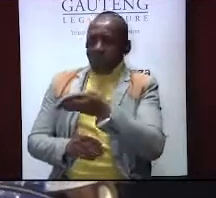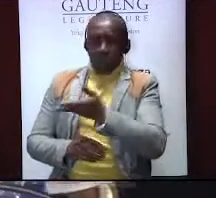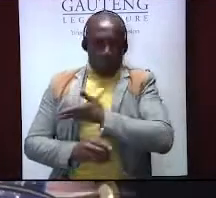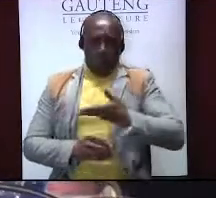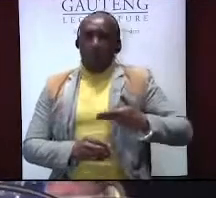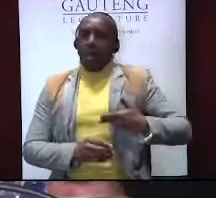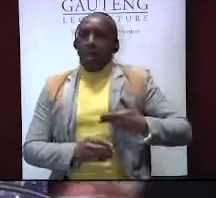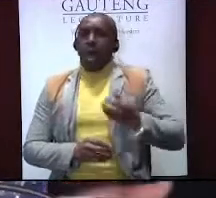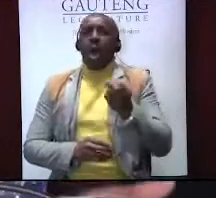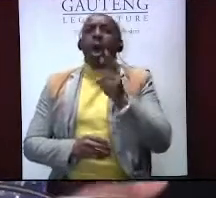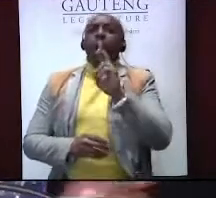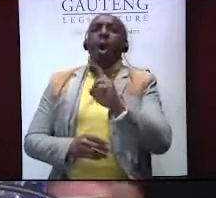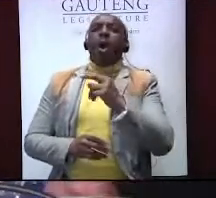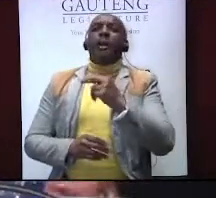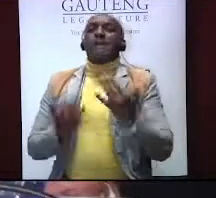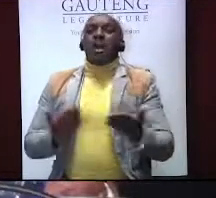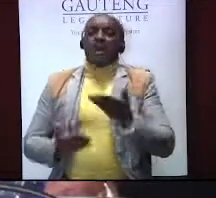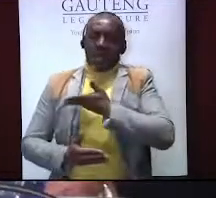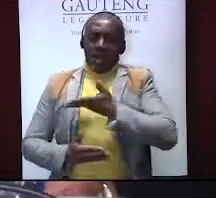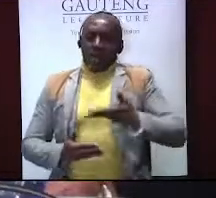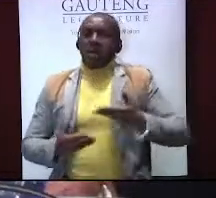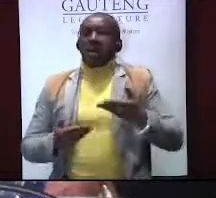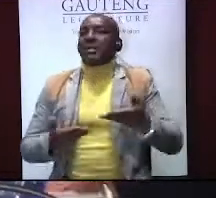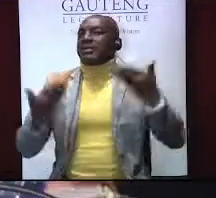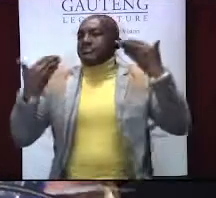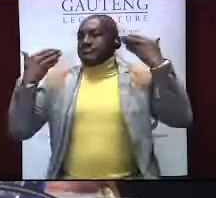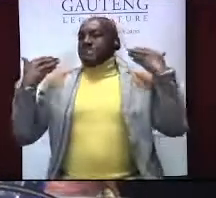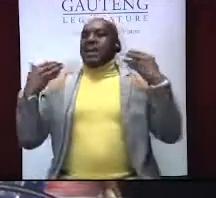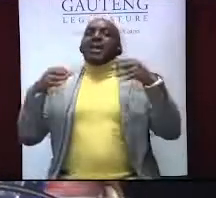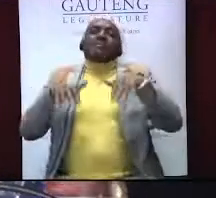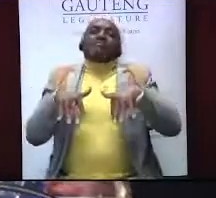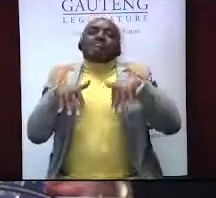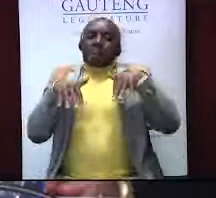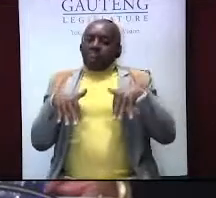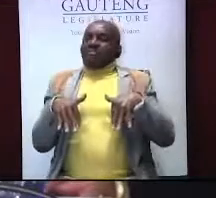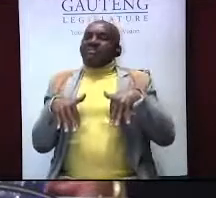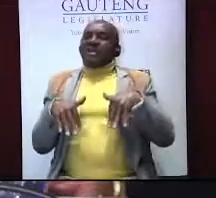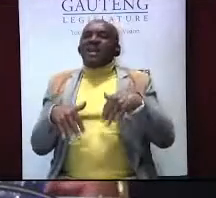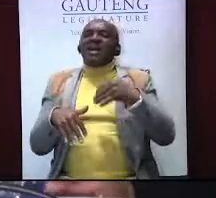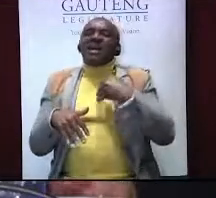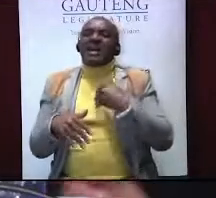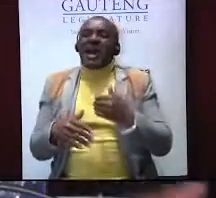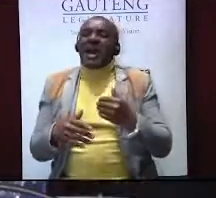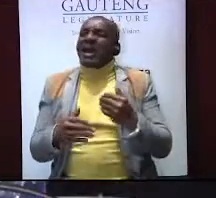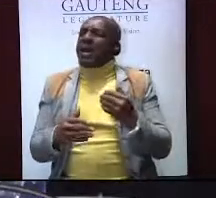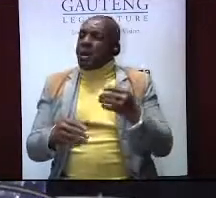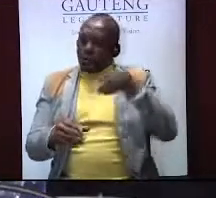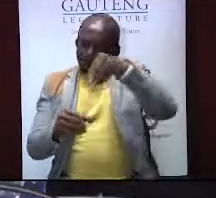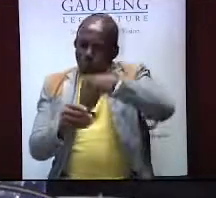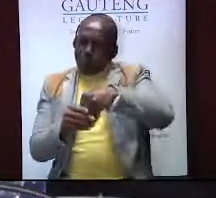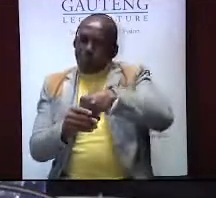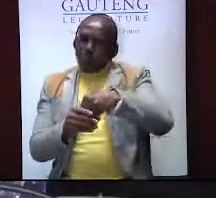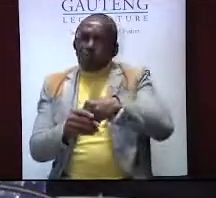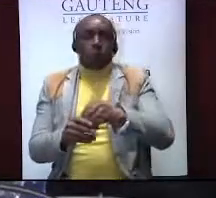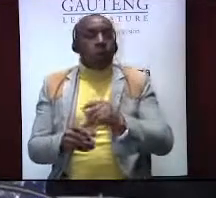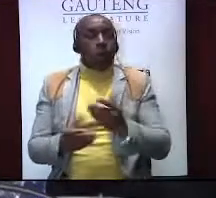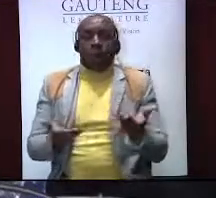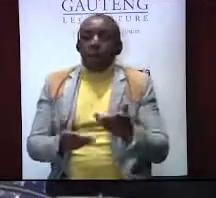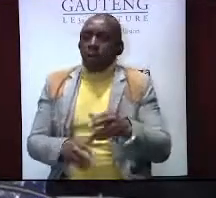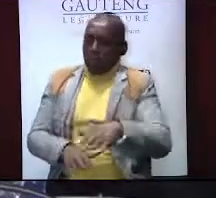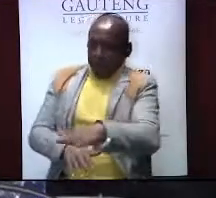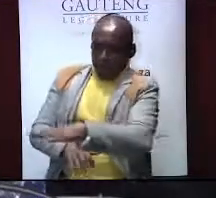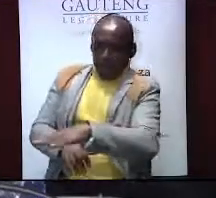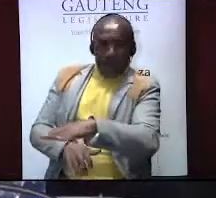enough? Or are we at the back? Are we relegated to those places in